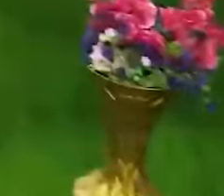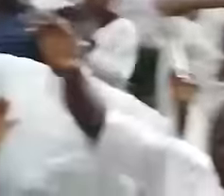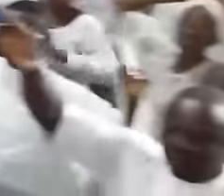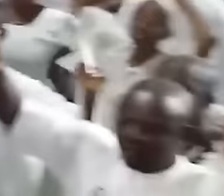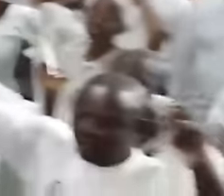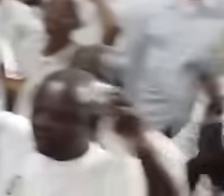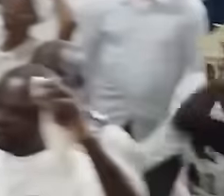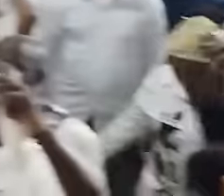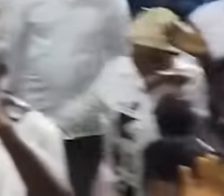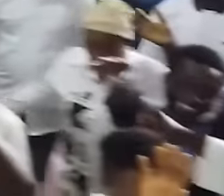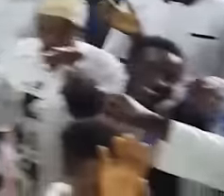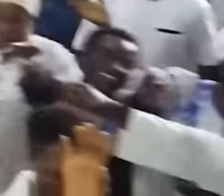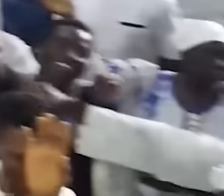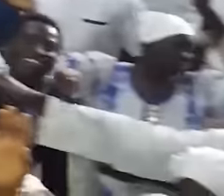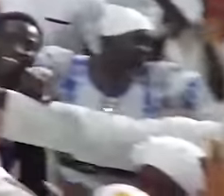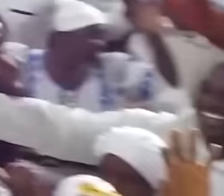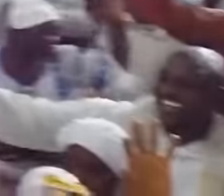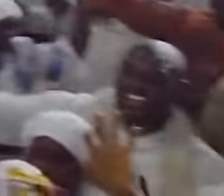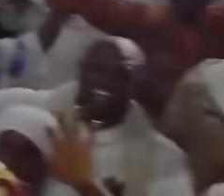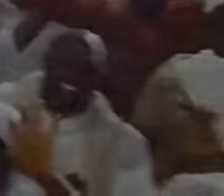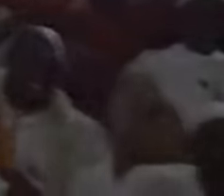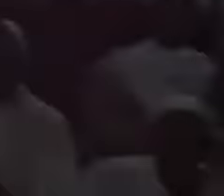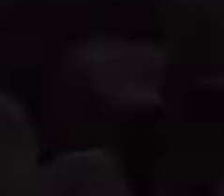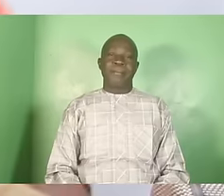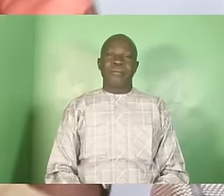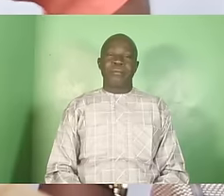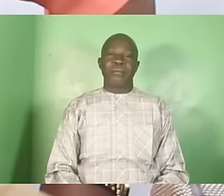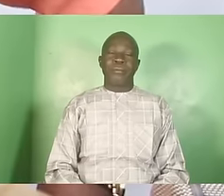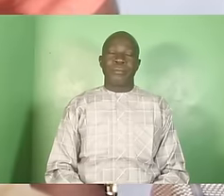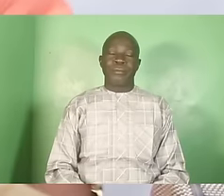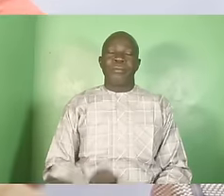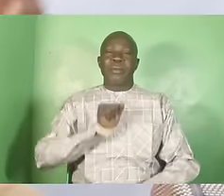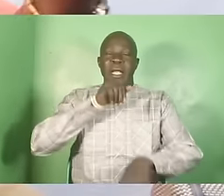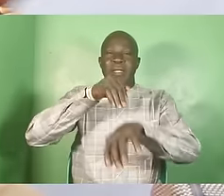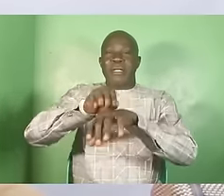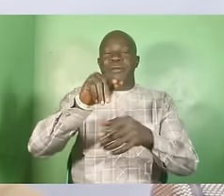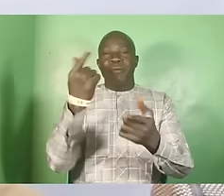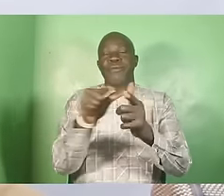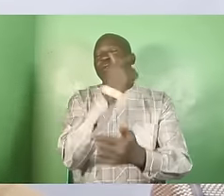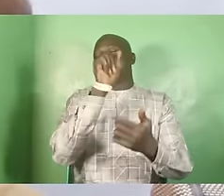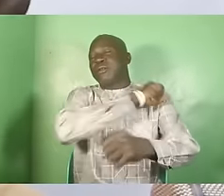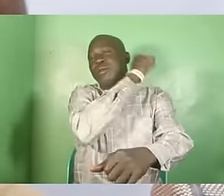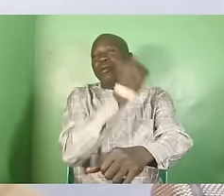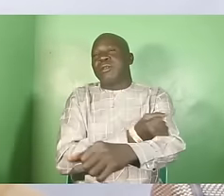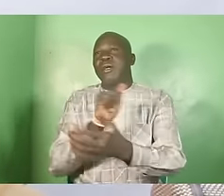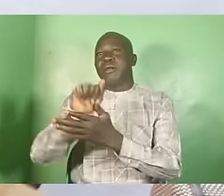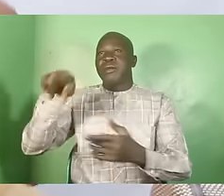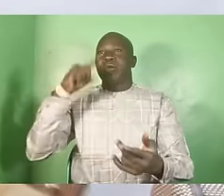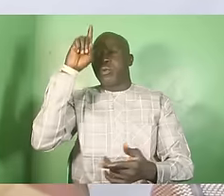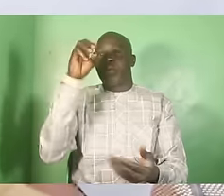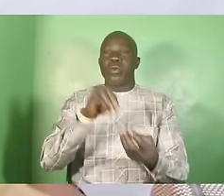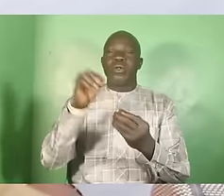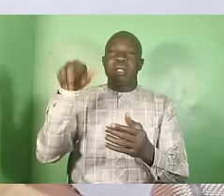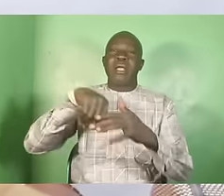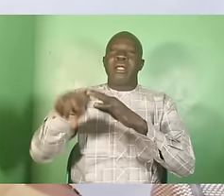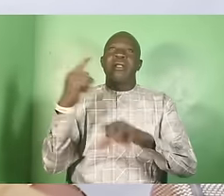bi oba o na ba ni oloruko jesus ah mora se jade I said photo turn me can see one more time